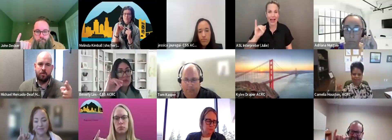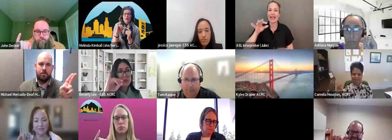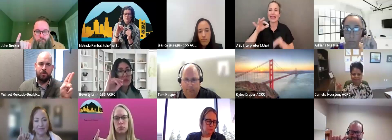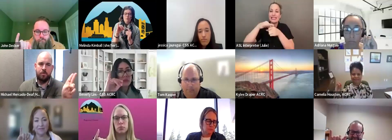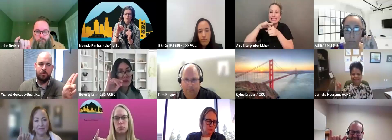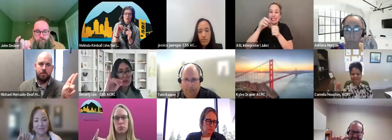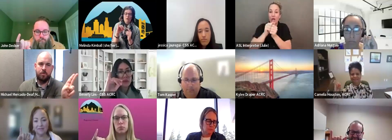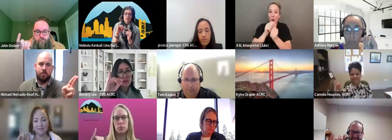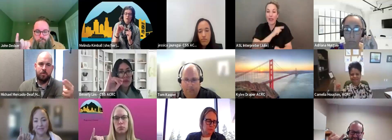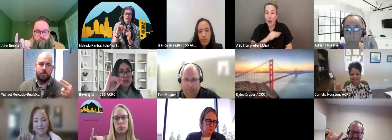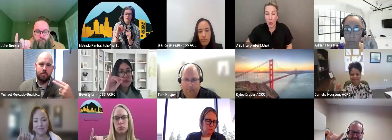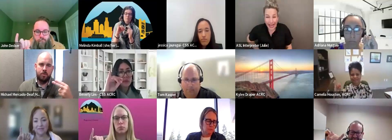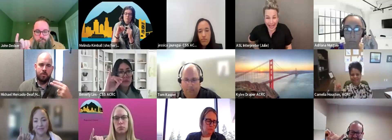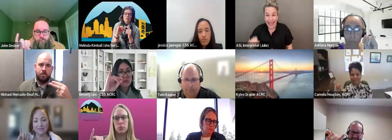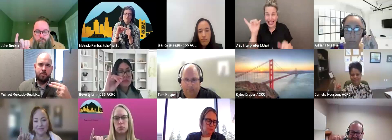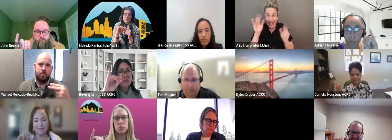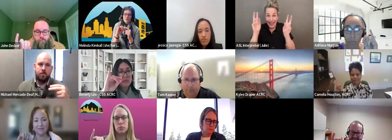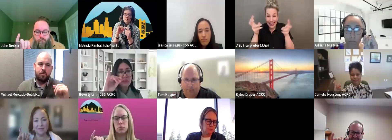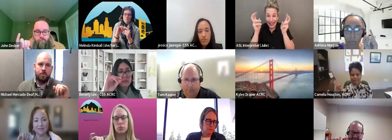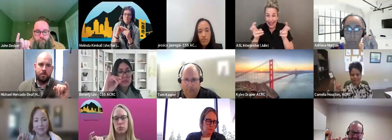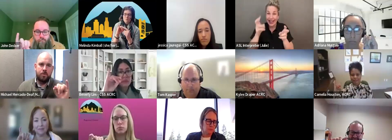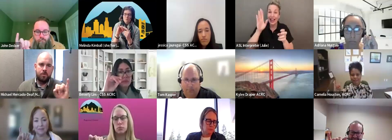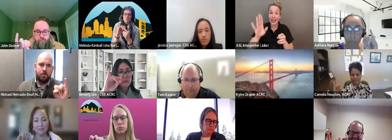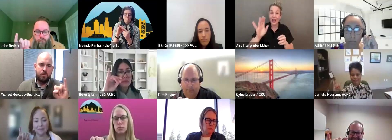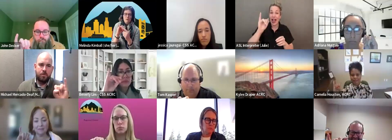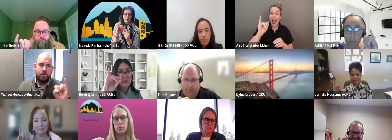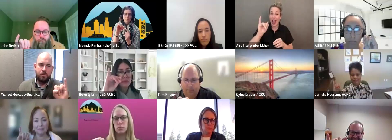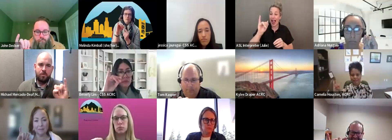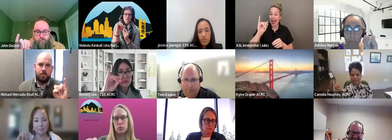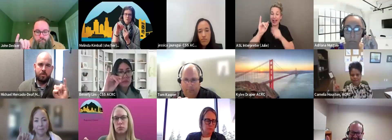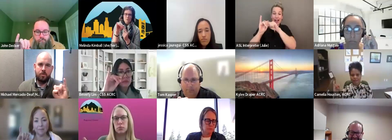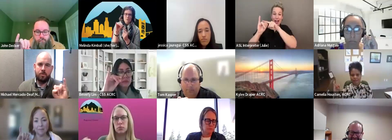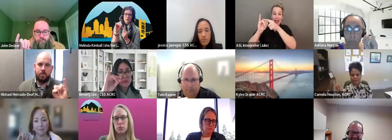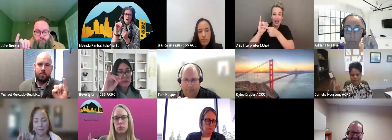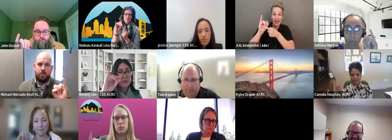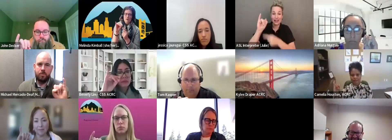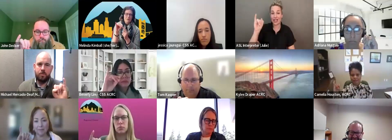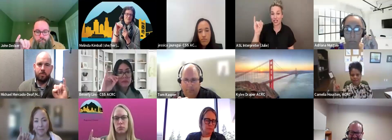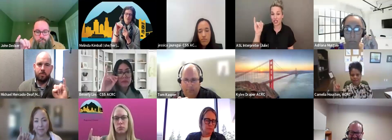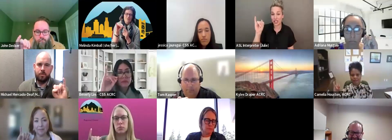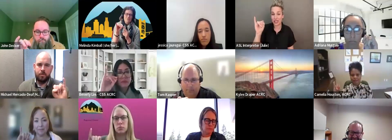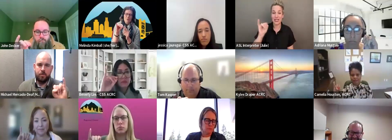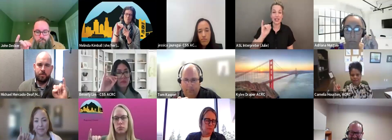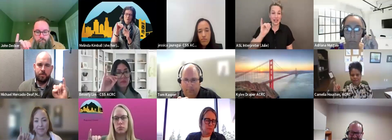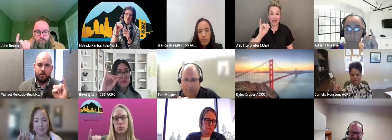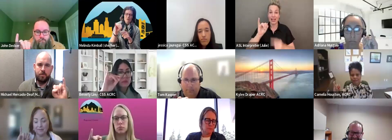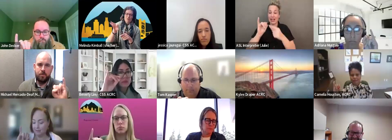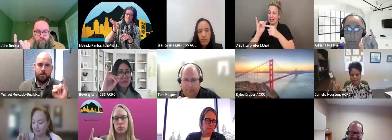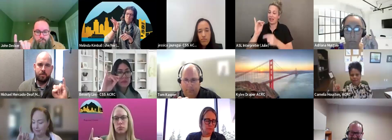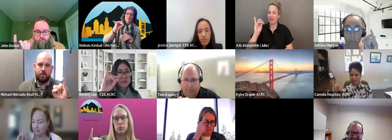so you're going to wrap your thumb, index, middle, and ring finger are going to touch your pinky. Touch your